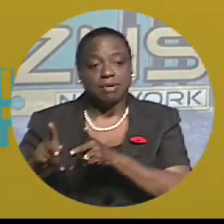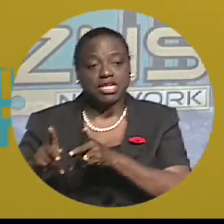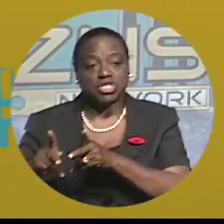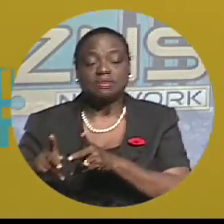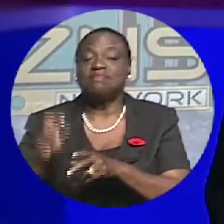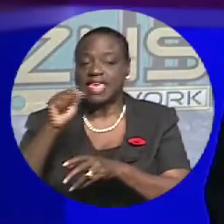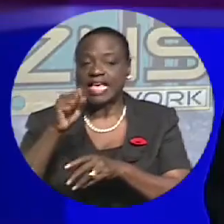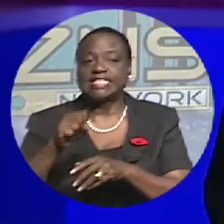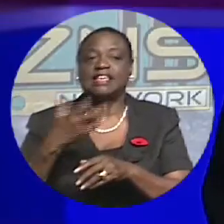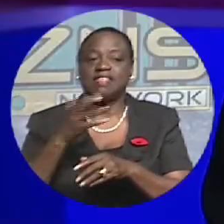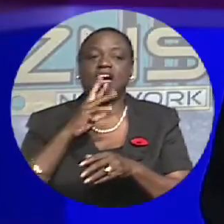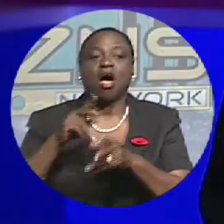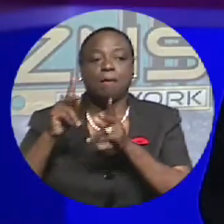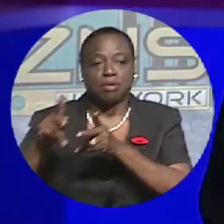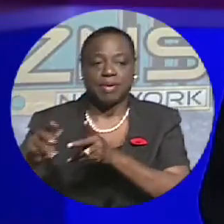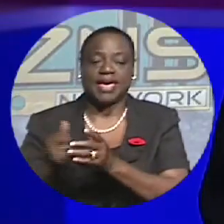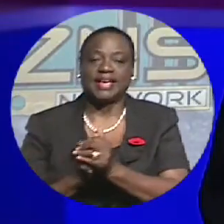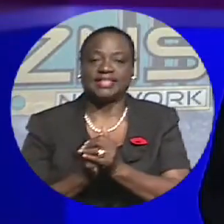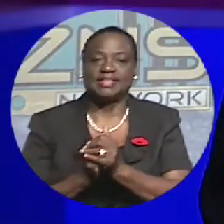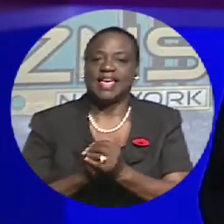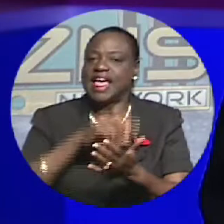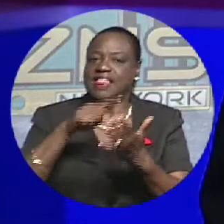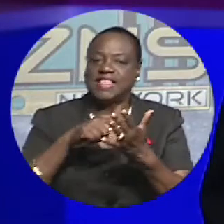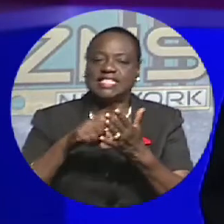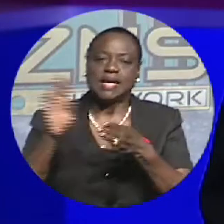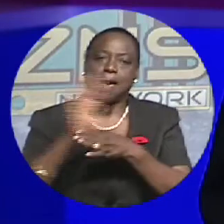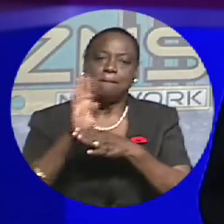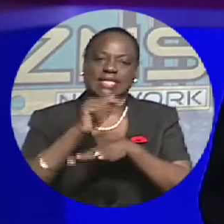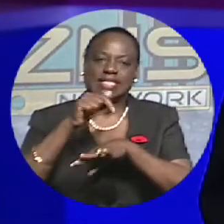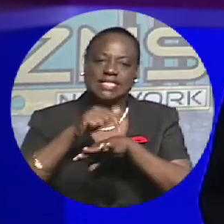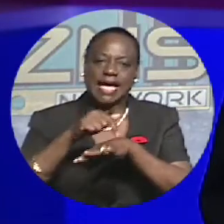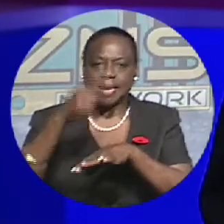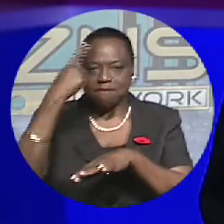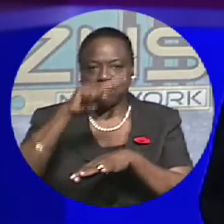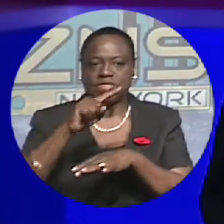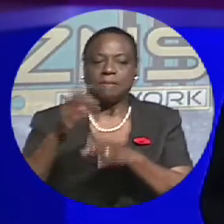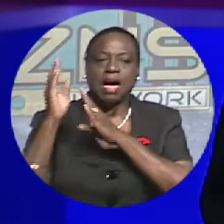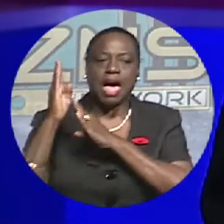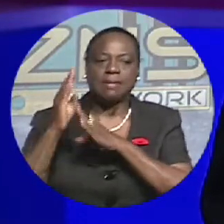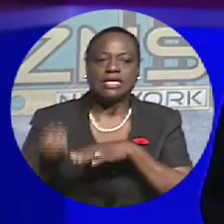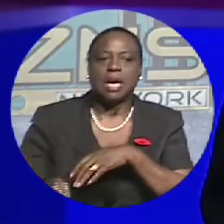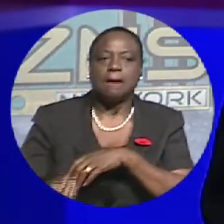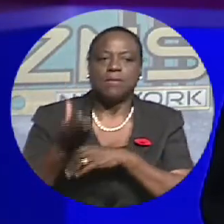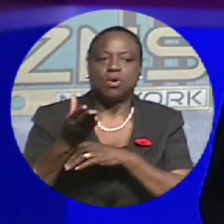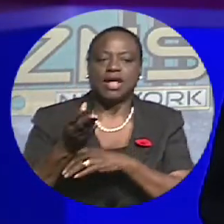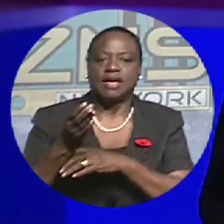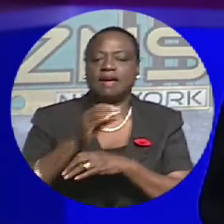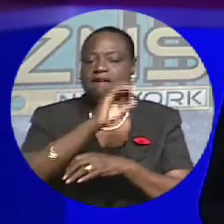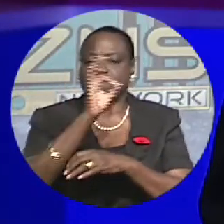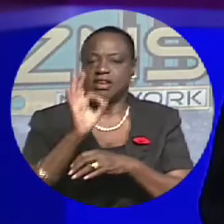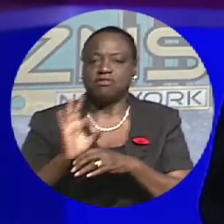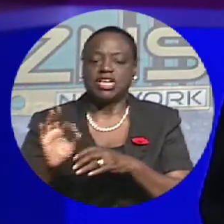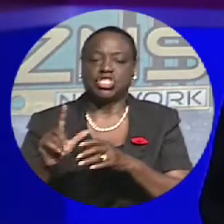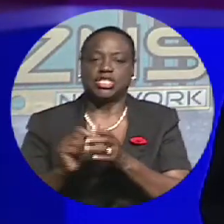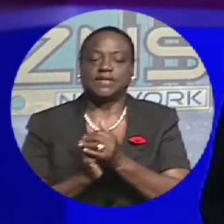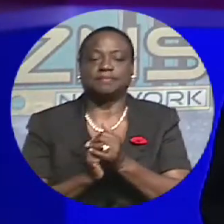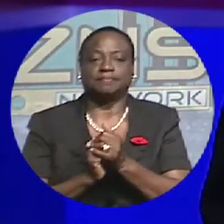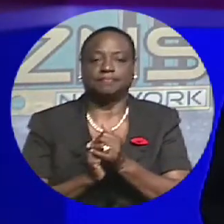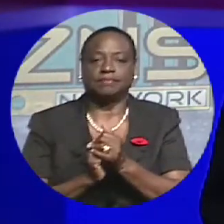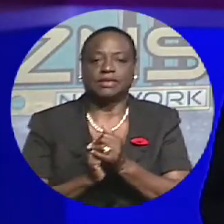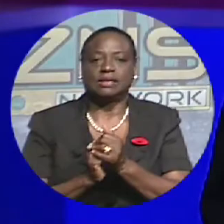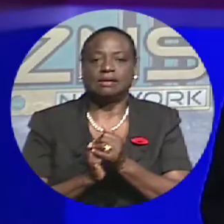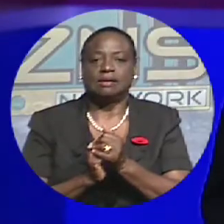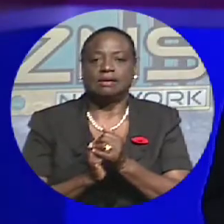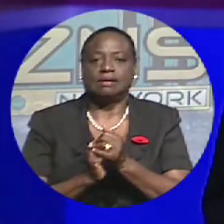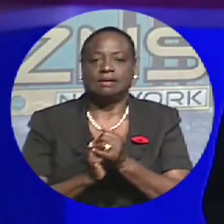well. Now, this is quite a busy time for the Bahamas Bowling Federation, because following the World Cup, they will also be sending another team